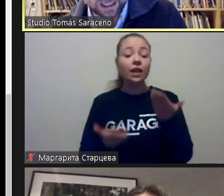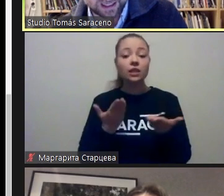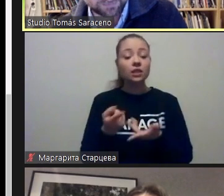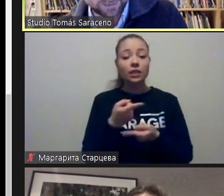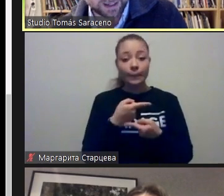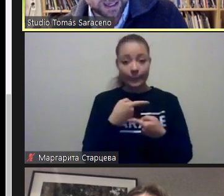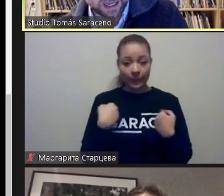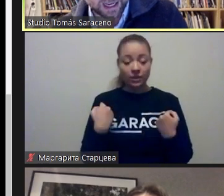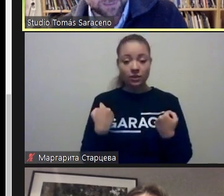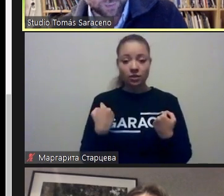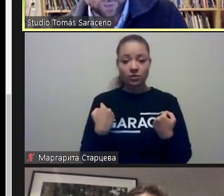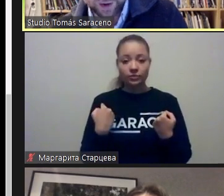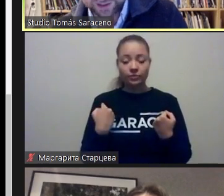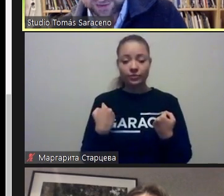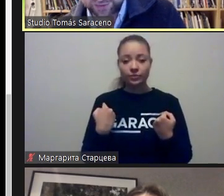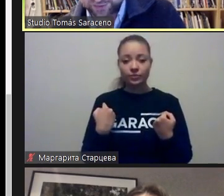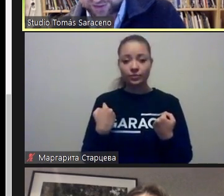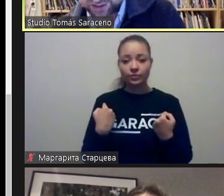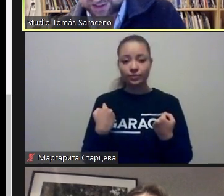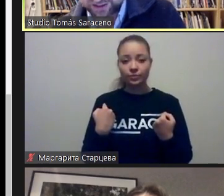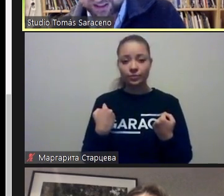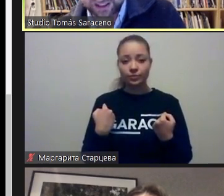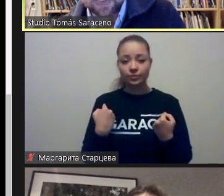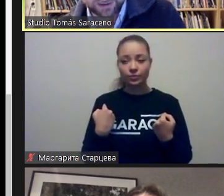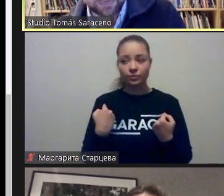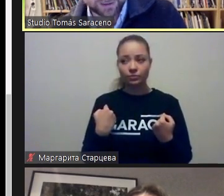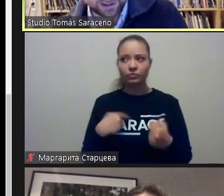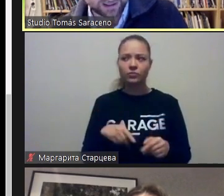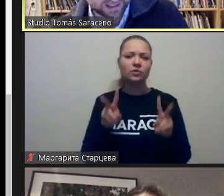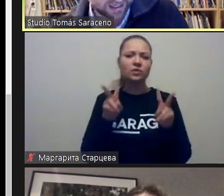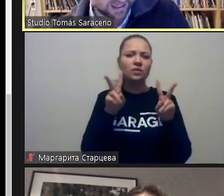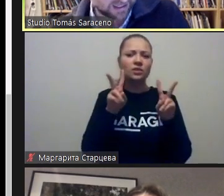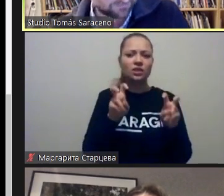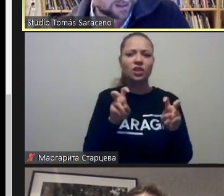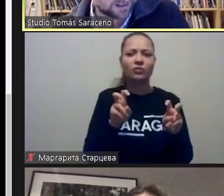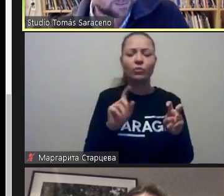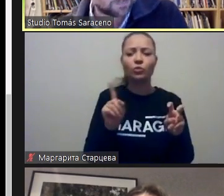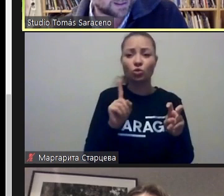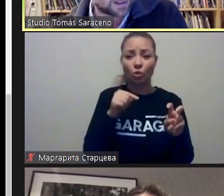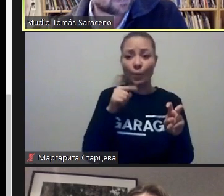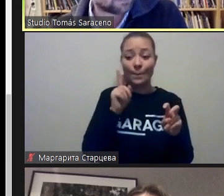us, wanting to reach it